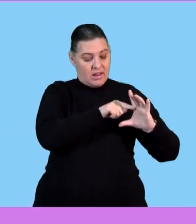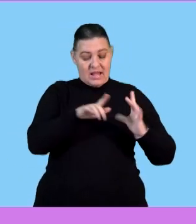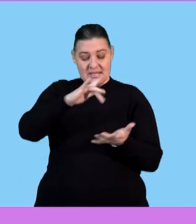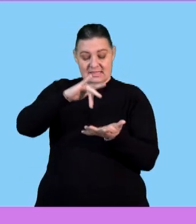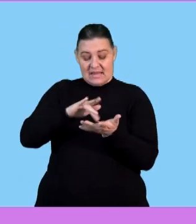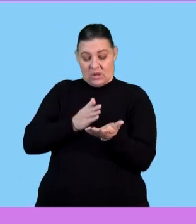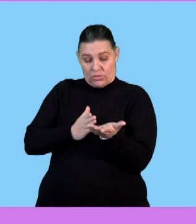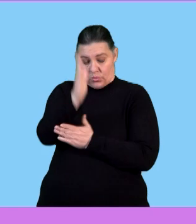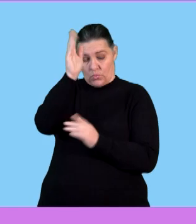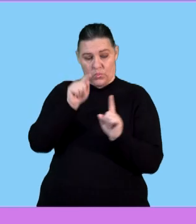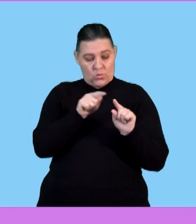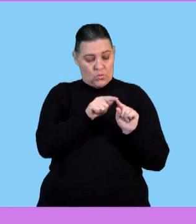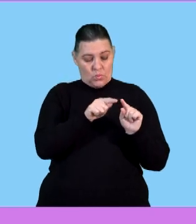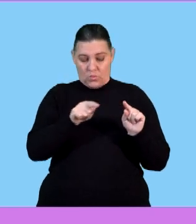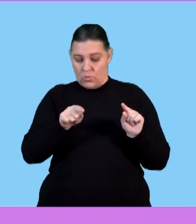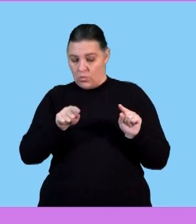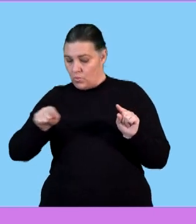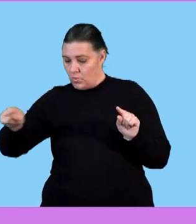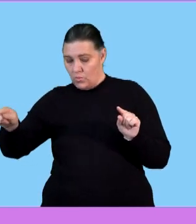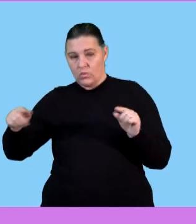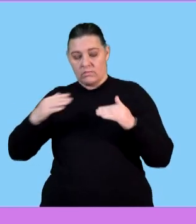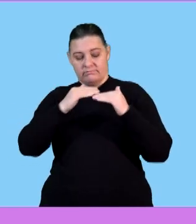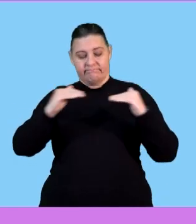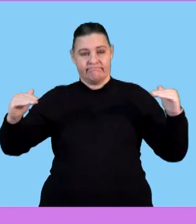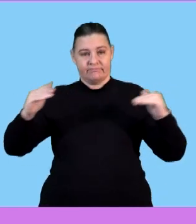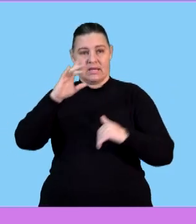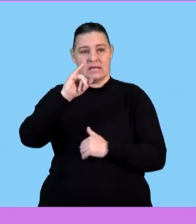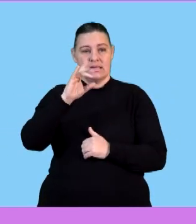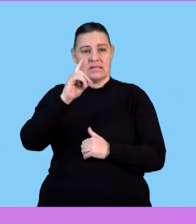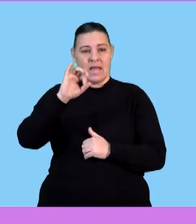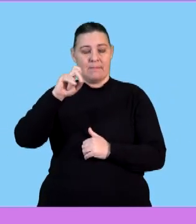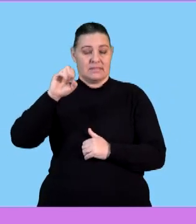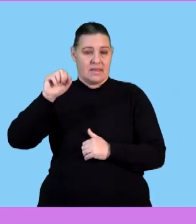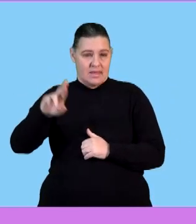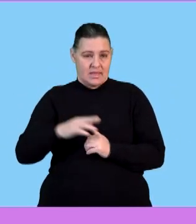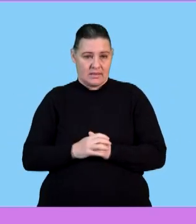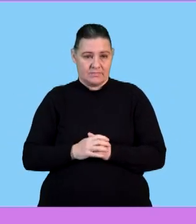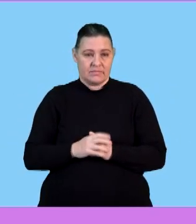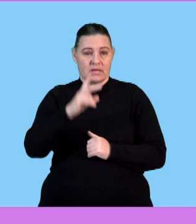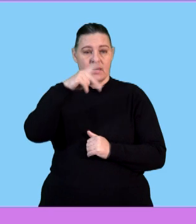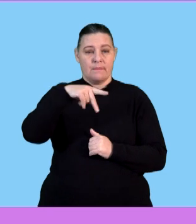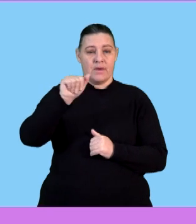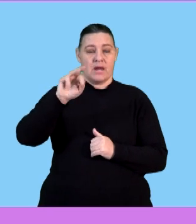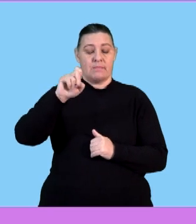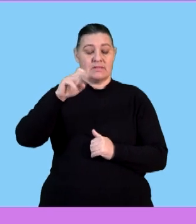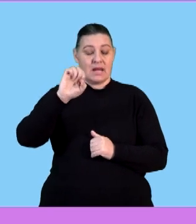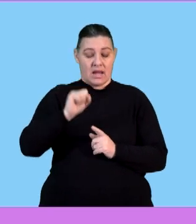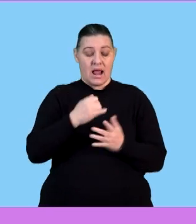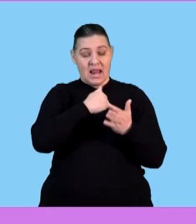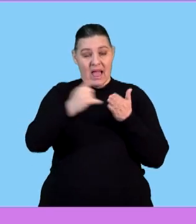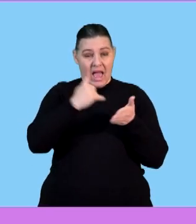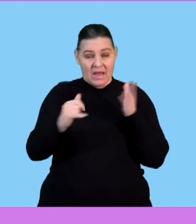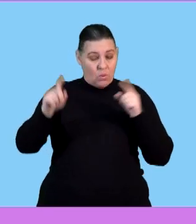center. It must pass through the center of the circle, and of course that's the diameter. The perimeter now is the sum of all the